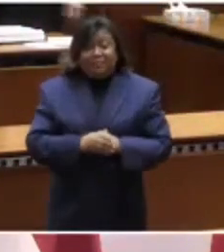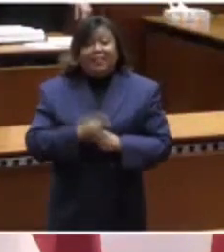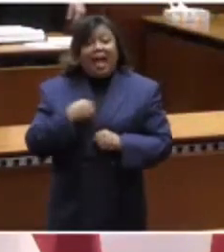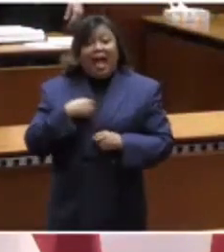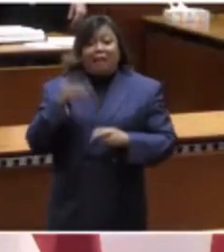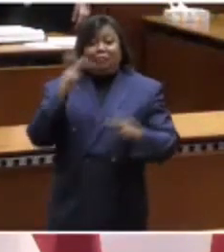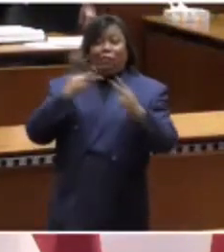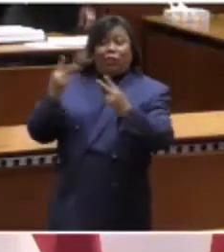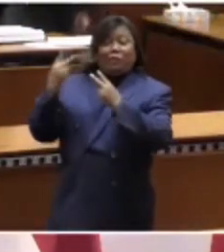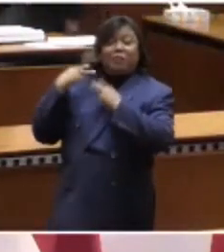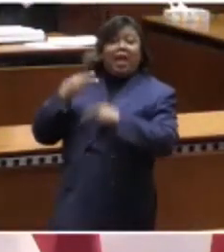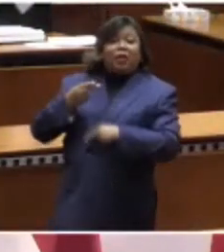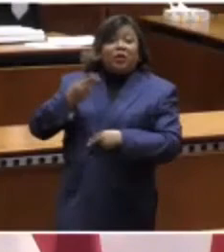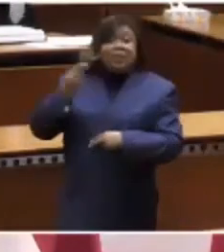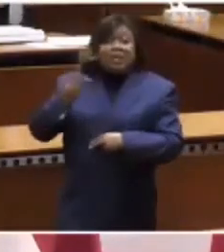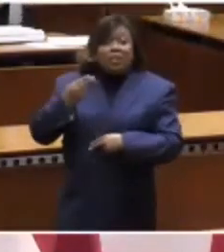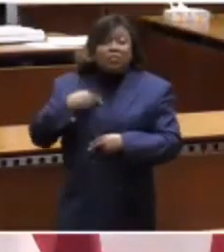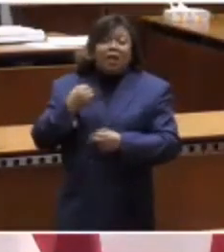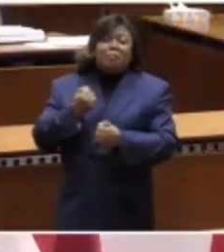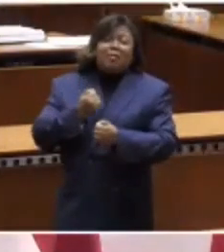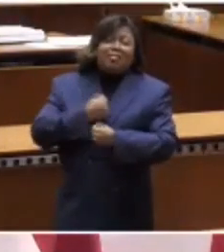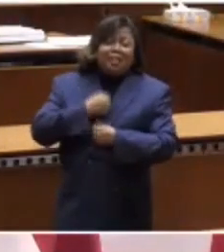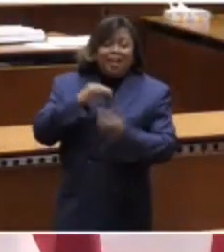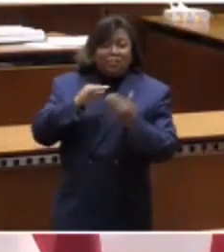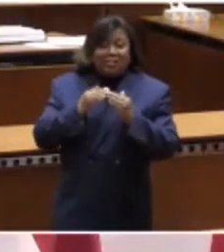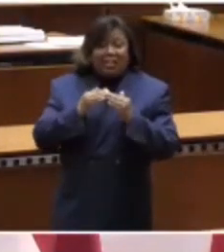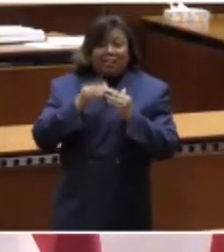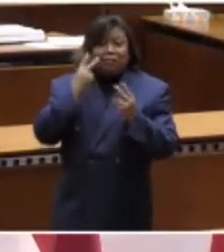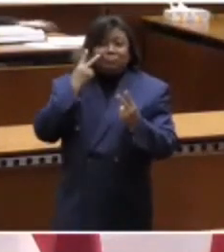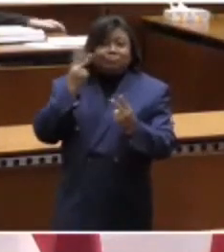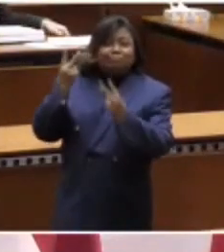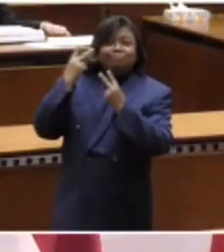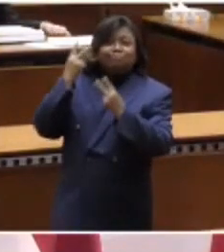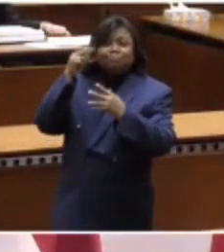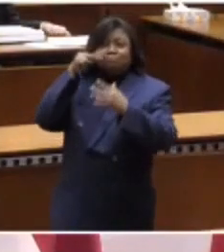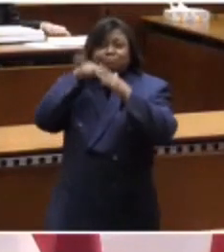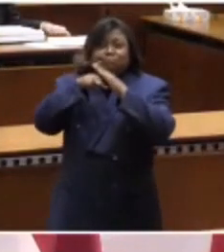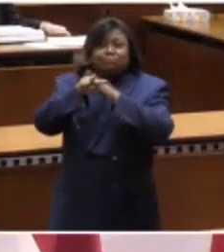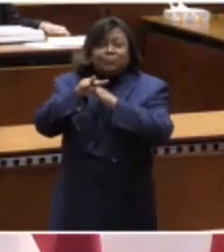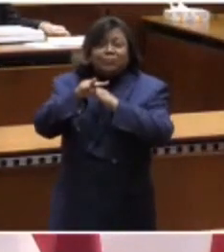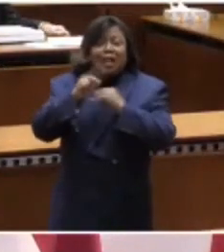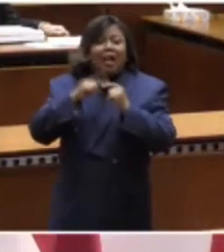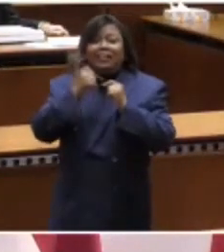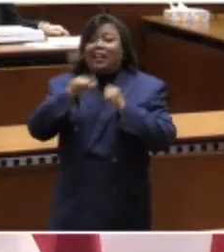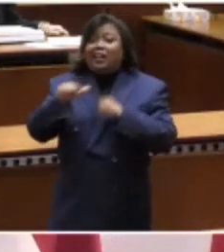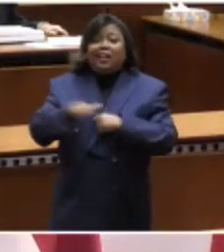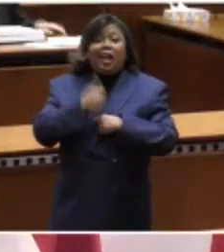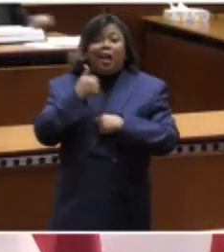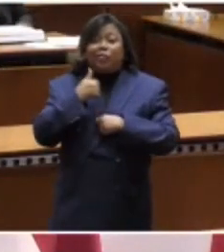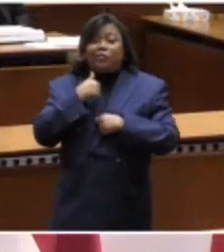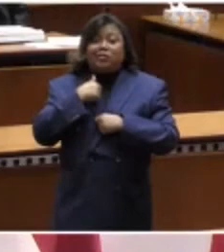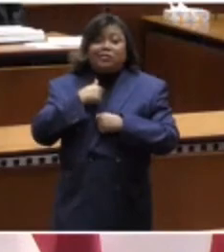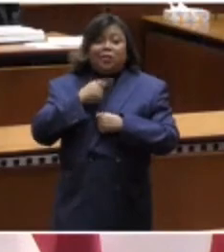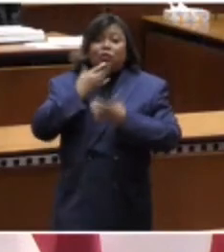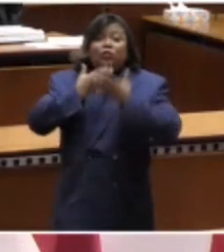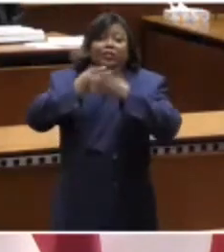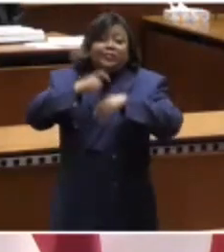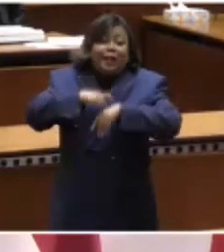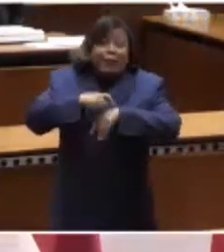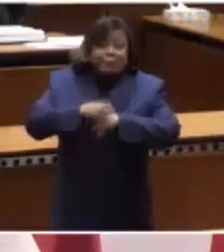I have been looking back on the history of our beloved city to glean insights on any other comparable